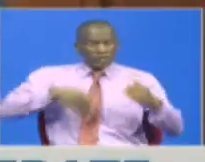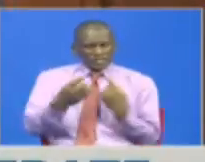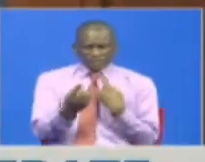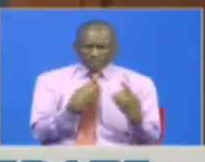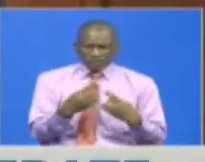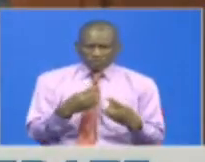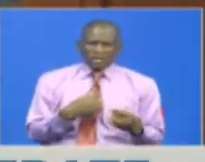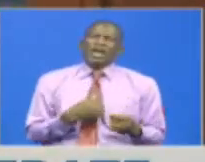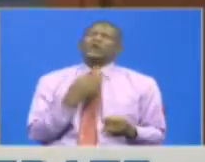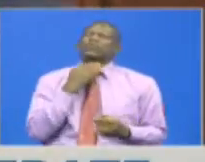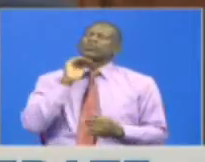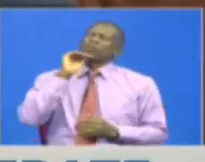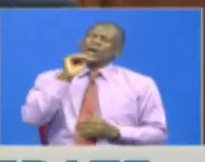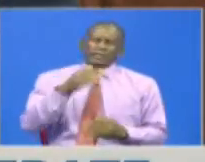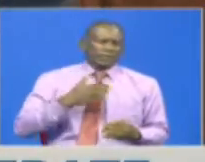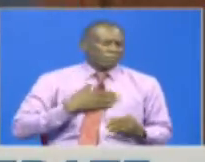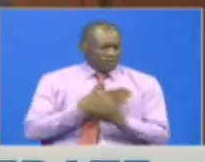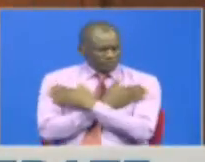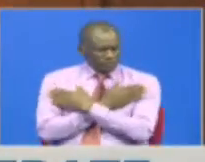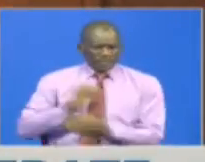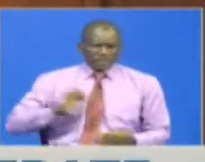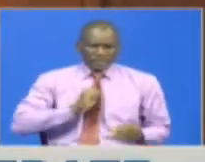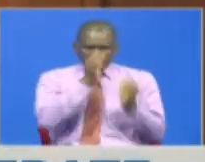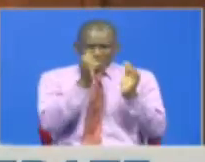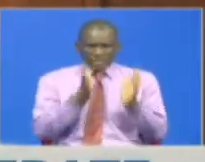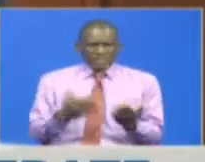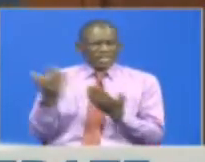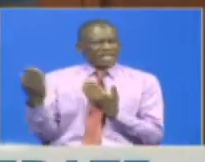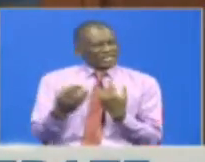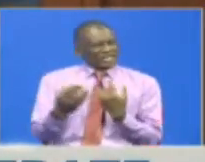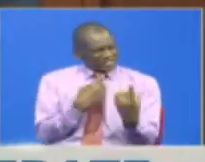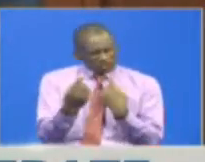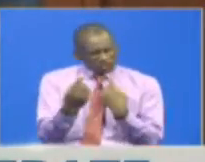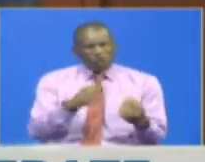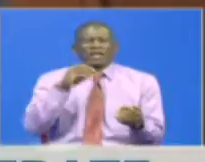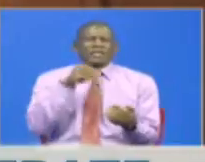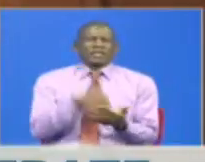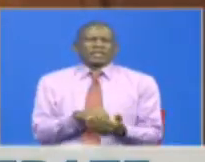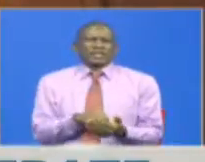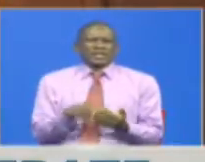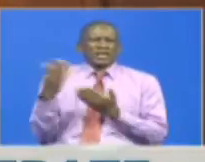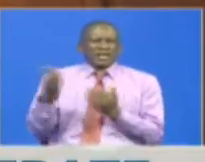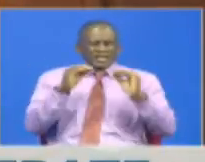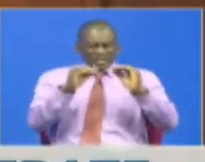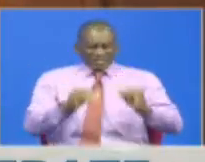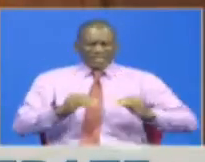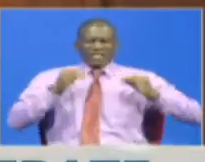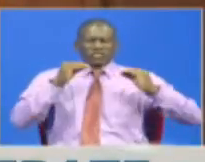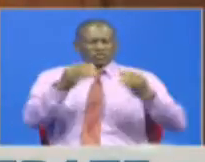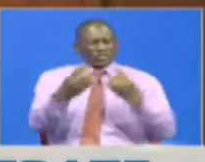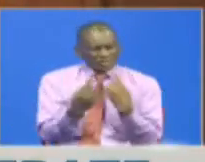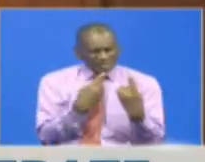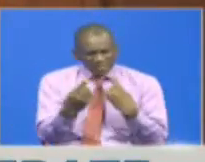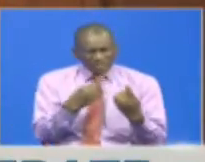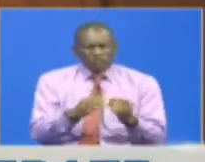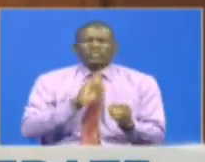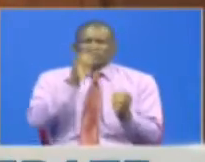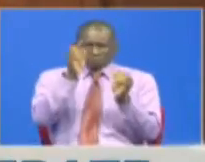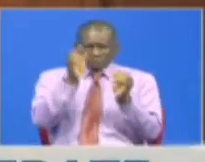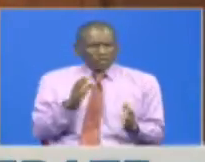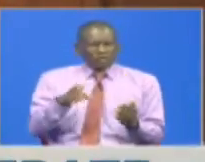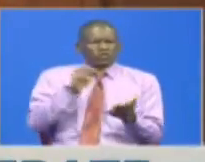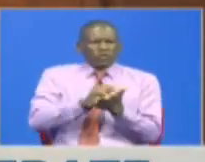am requesting my colleagues, let's give dialogue one more chance. Let's adjourn this motion, Mr. Speaker, for us to